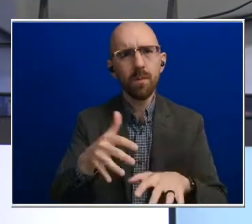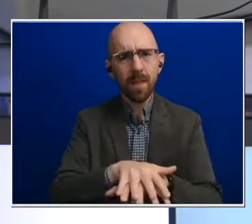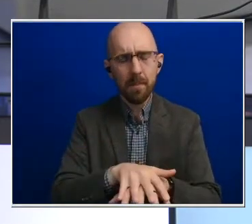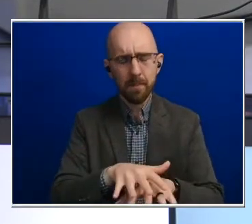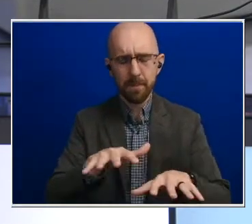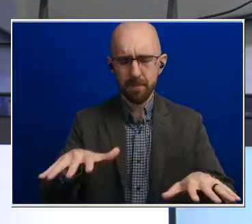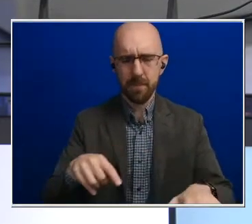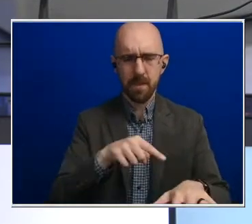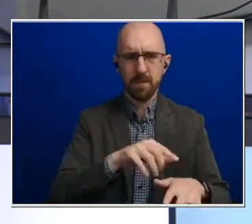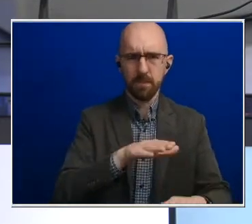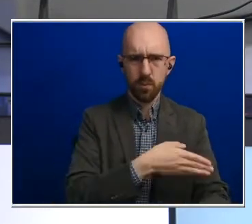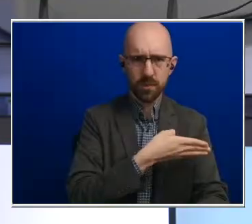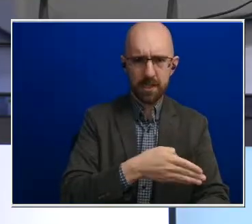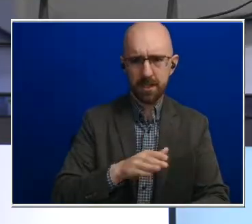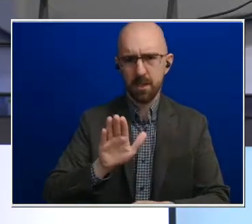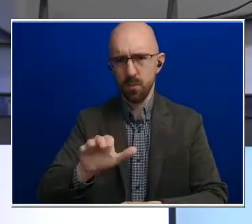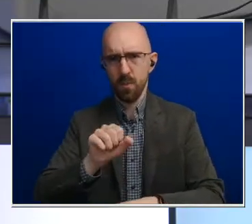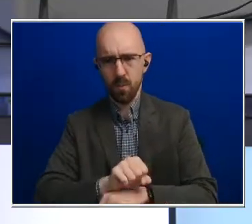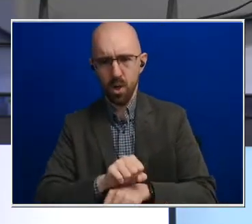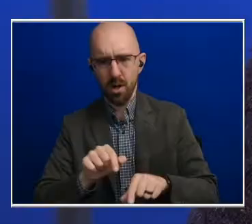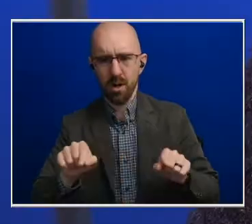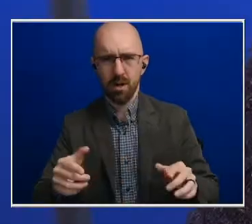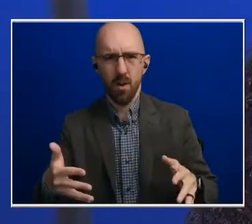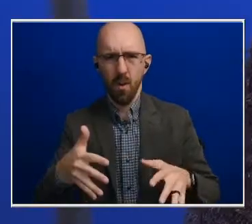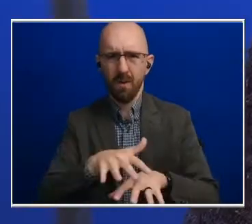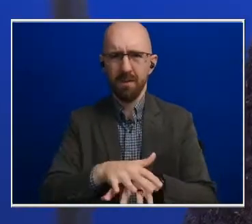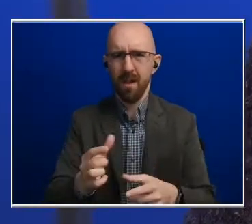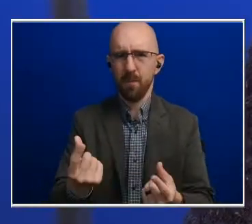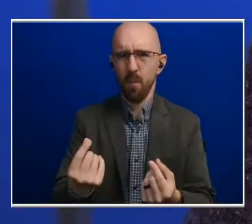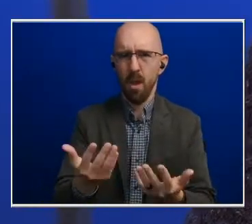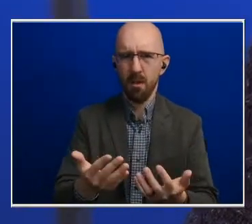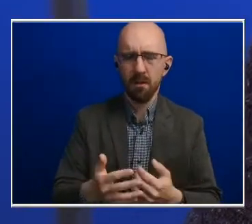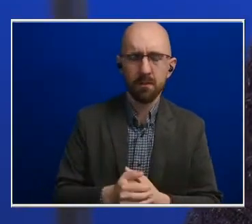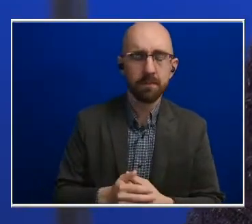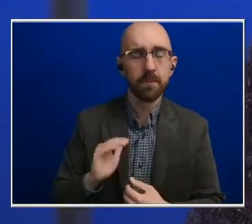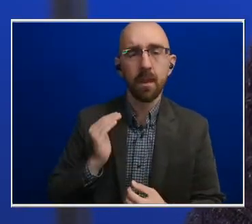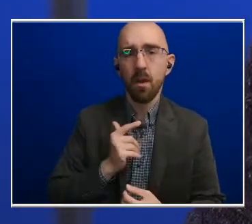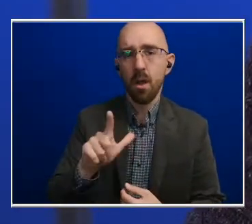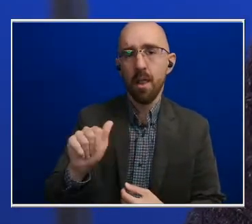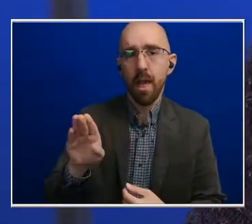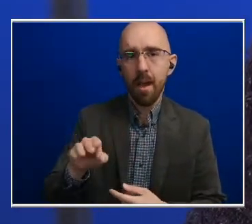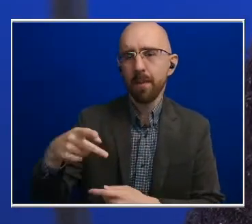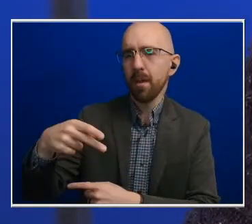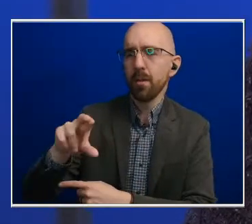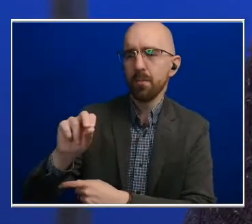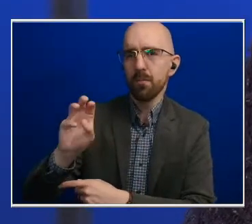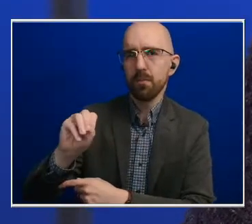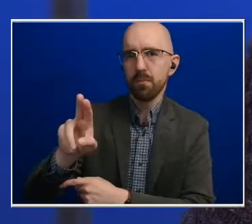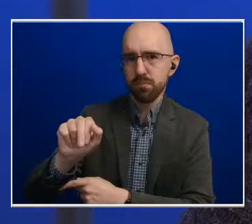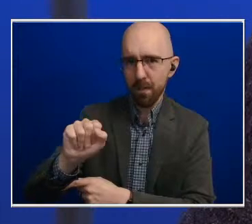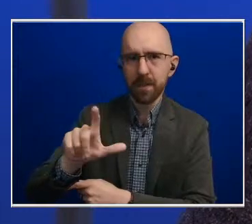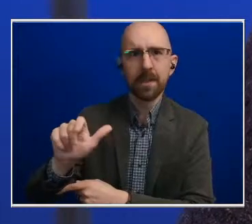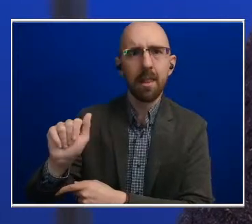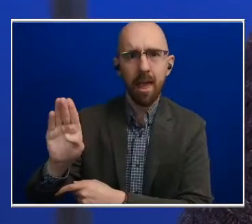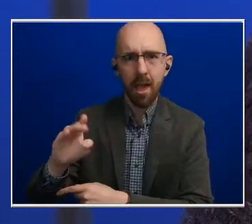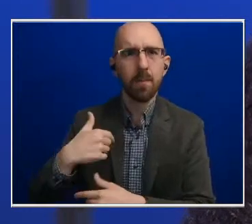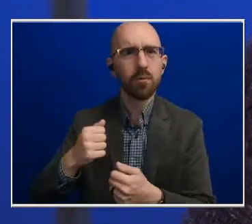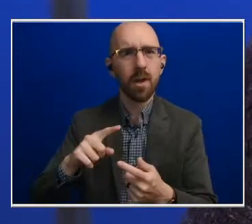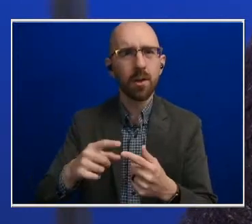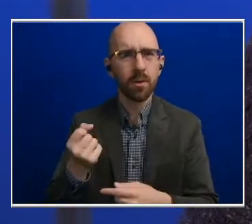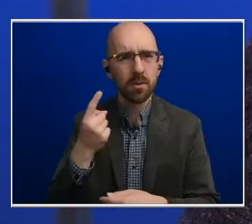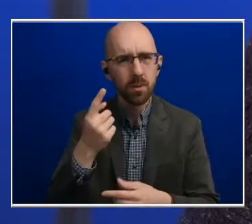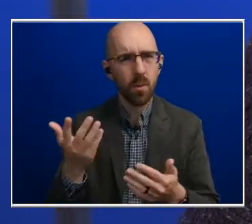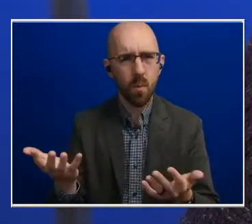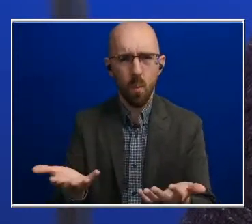going on in your lab right now? So in our lab, in the Promise Lab, what we are trying to do is understand what might be